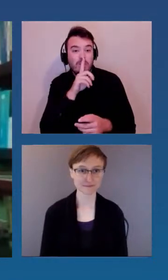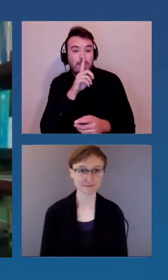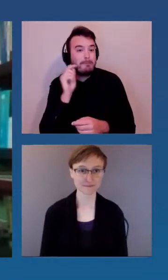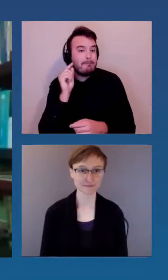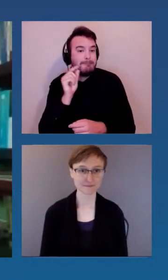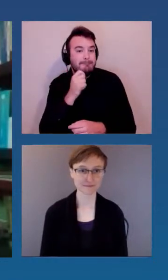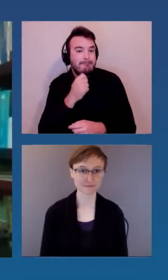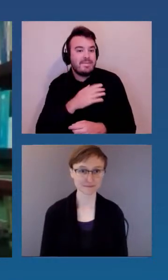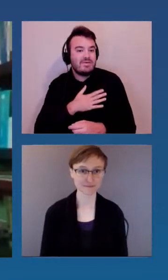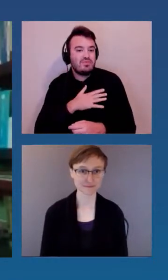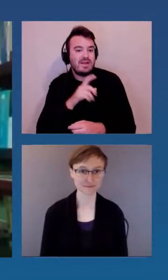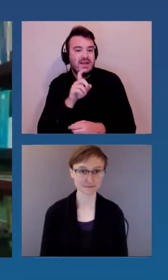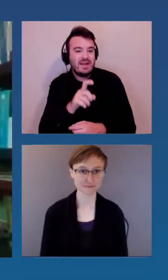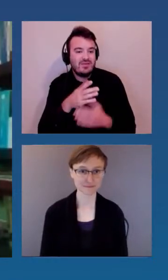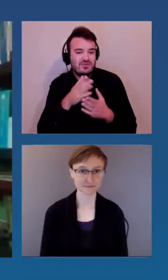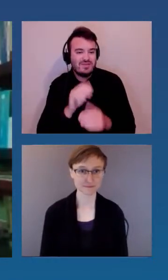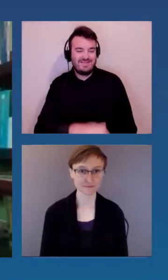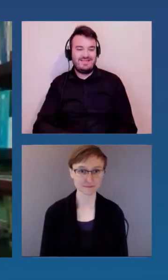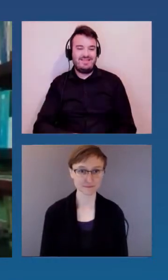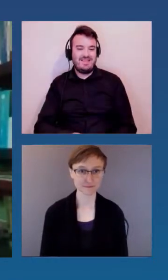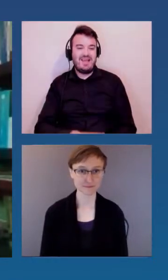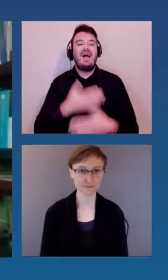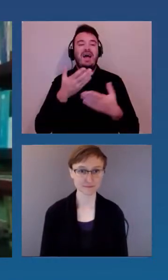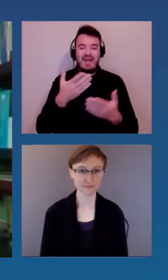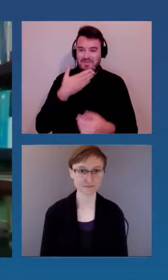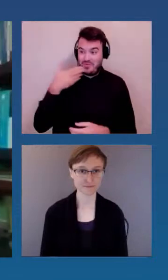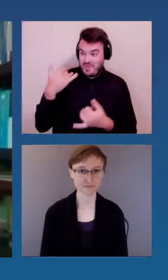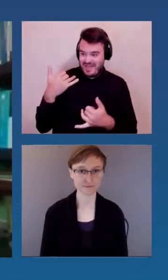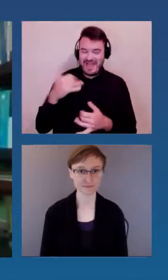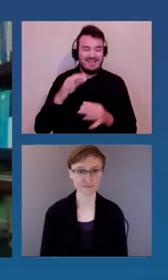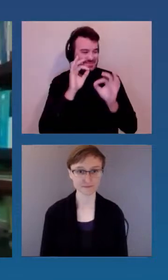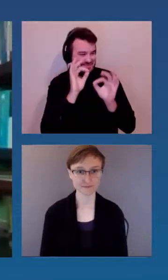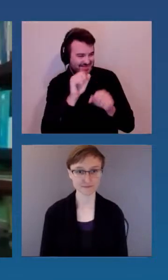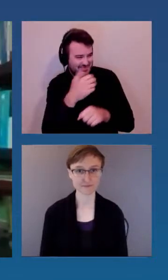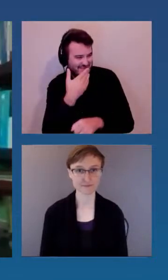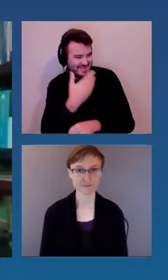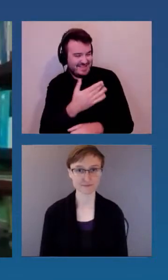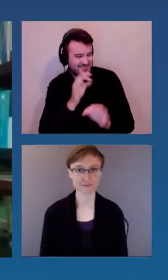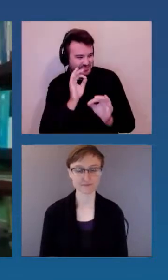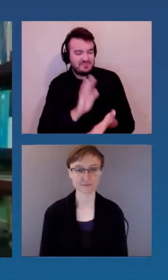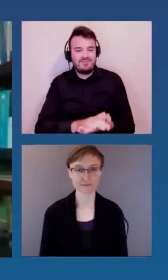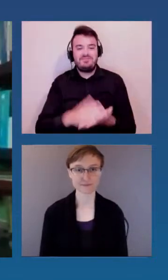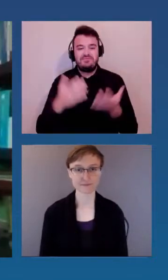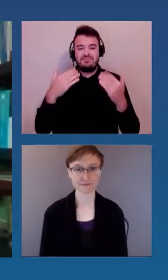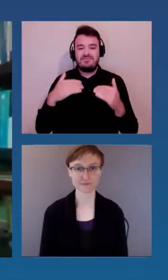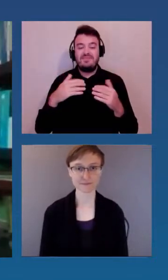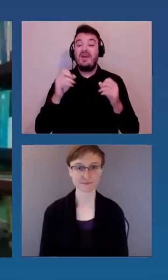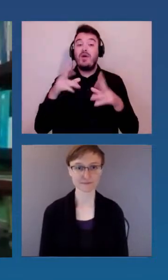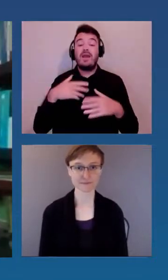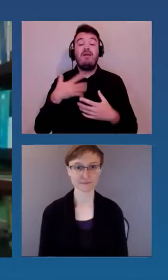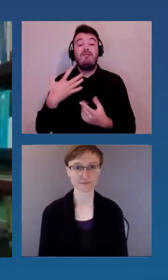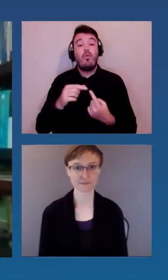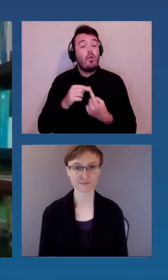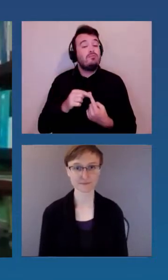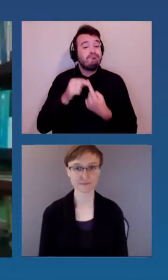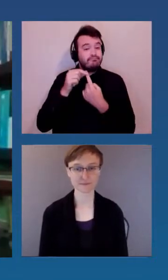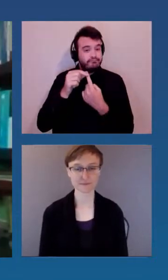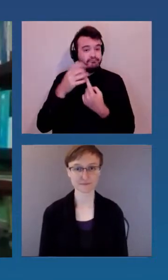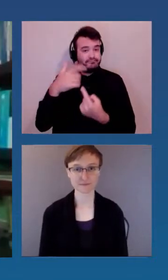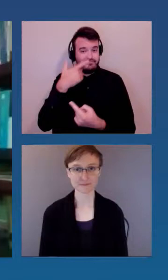of flexibility, and we're very much seeking in every way to serve our city and to serve our world. Merci beaucoup. Thank you very much.